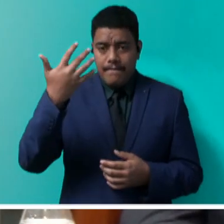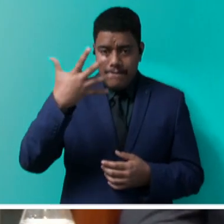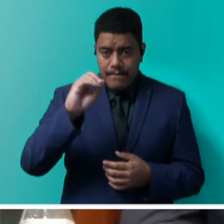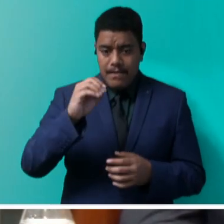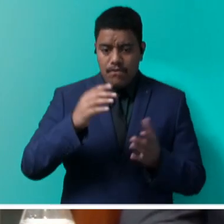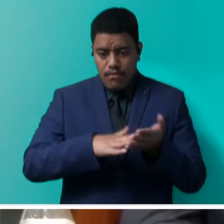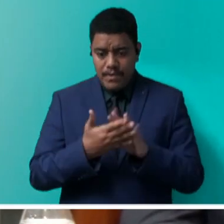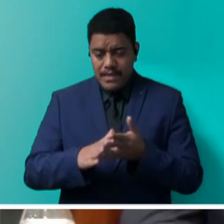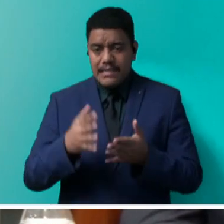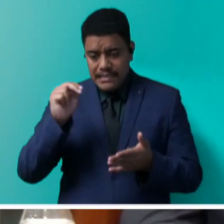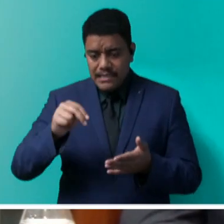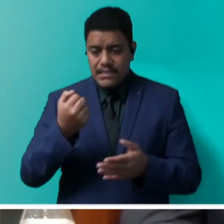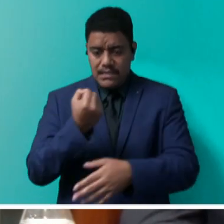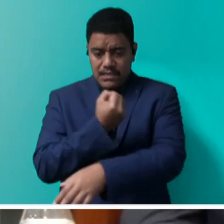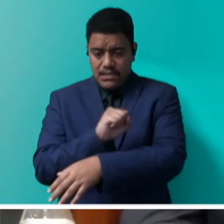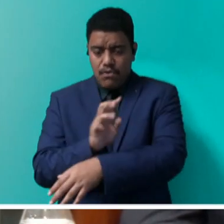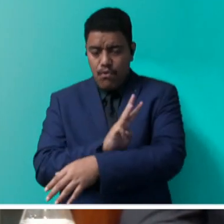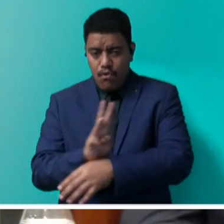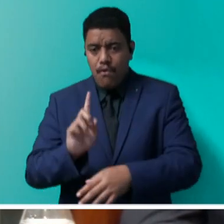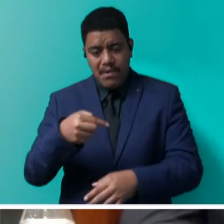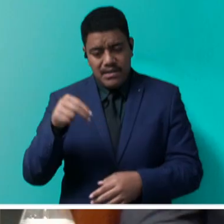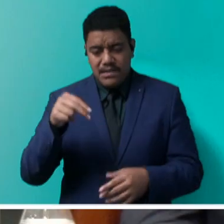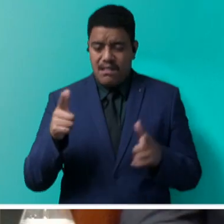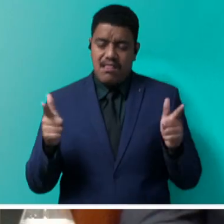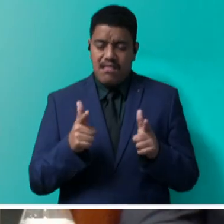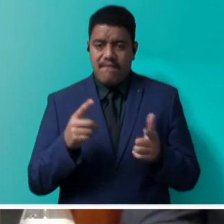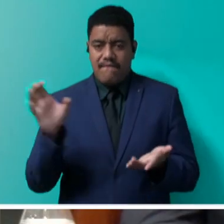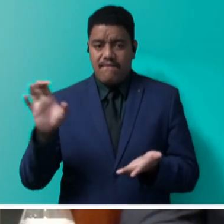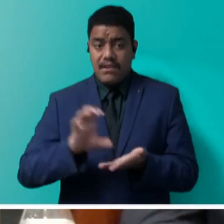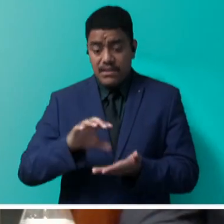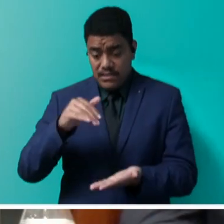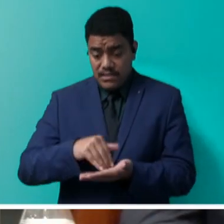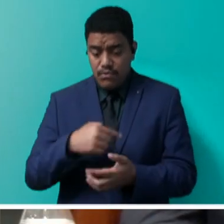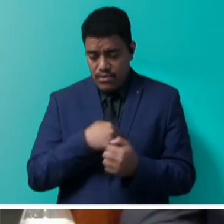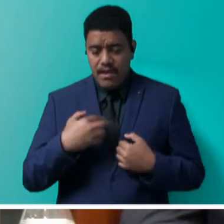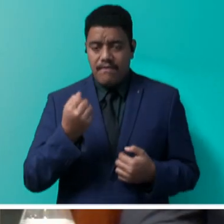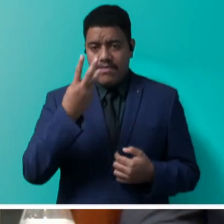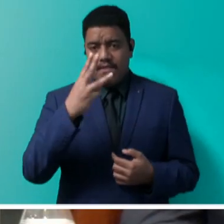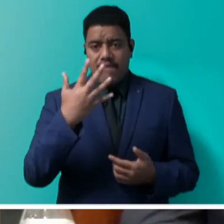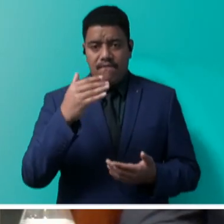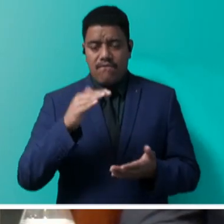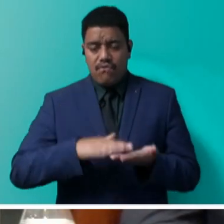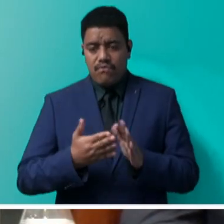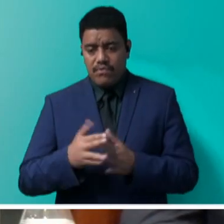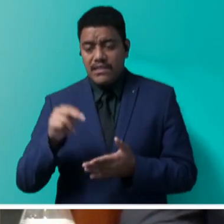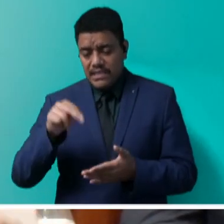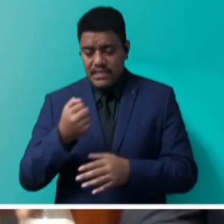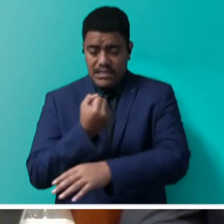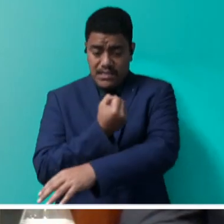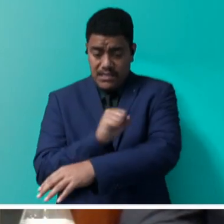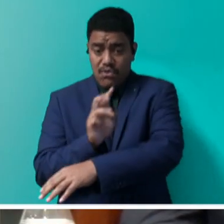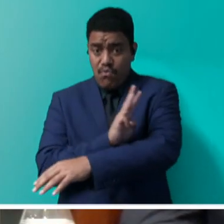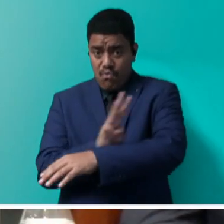need seawalls but still lacking funding. In the Central, we have 35 communities needing seawall with no funding,